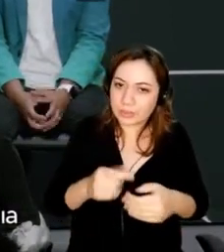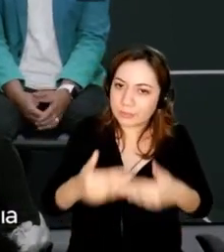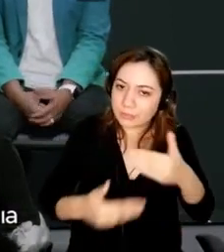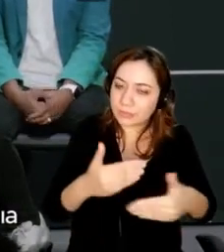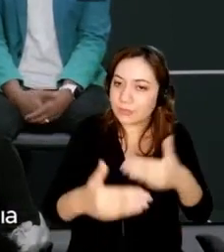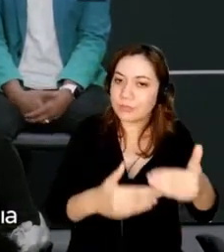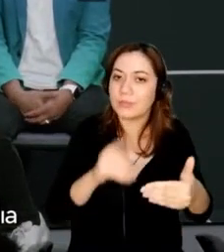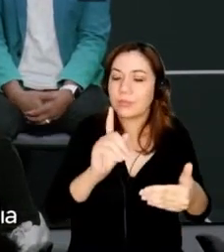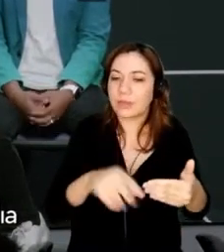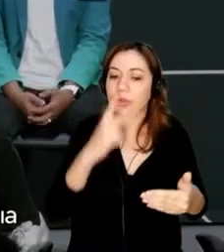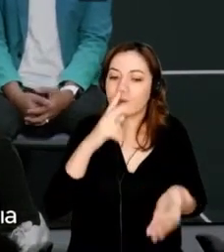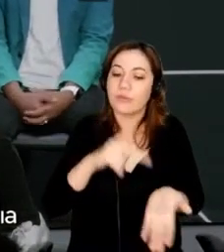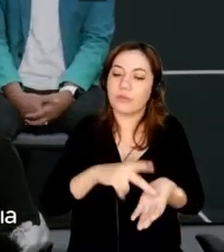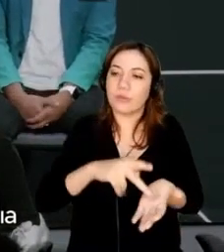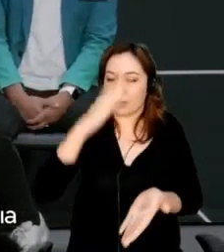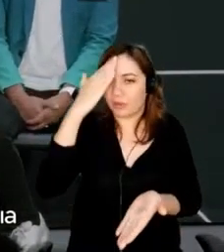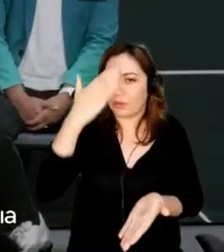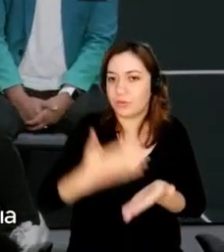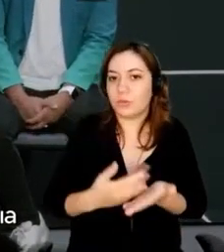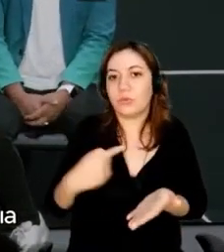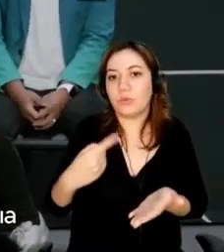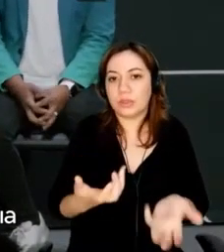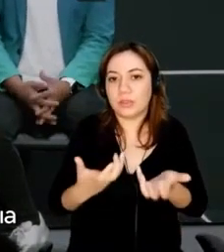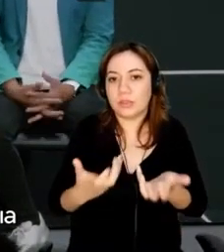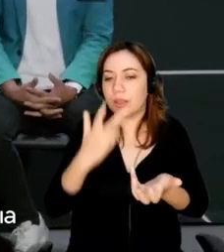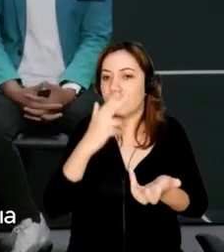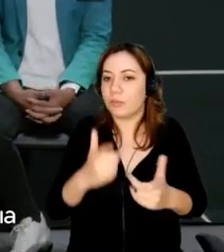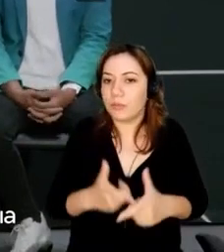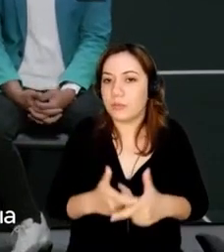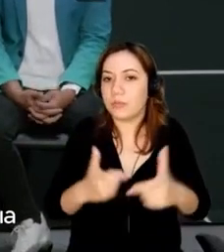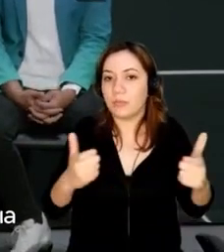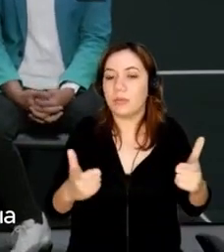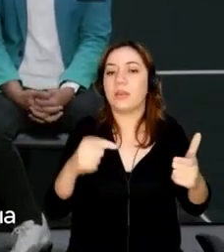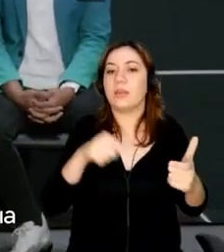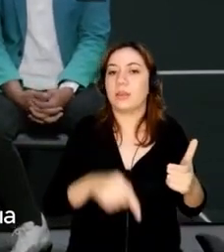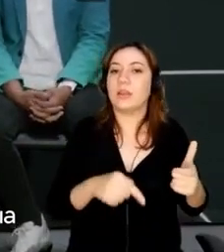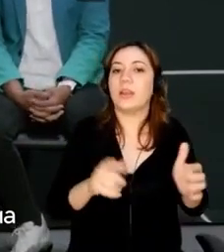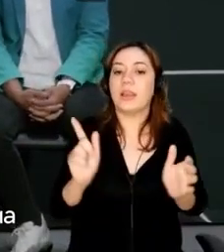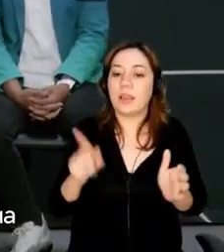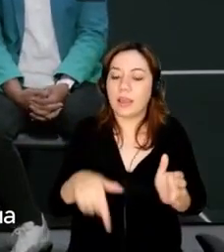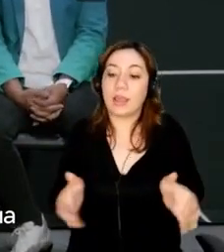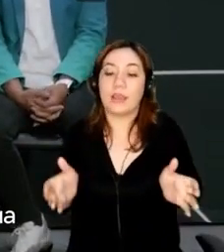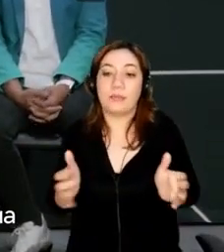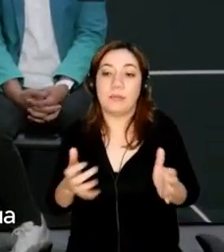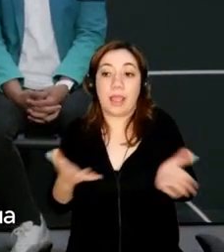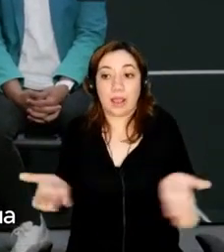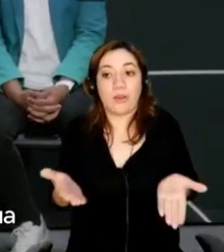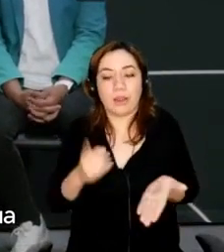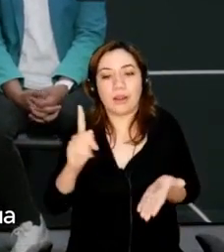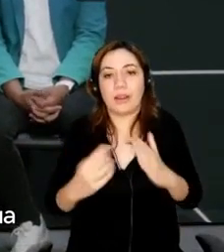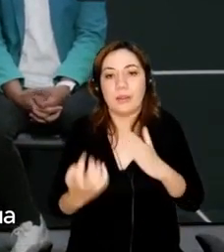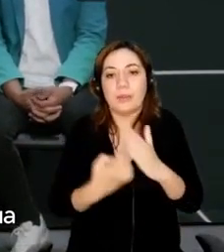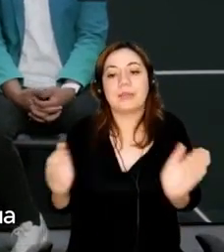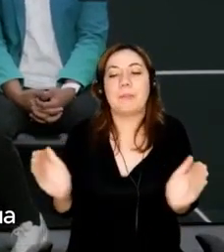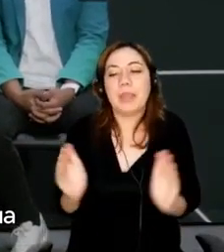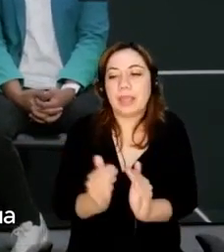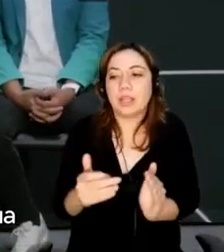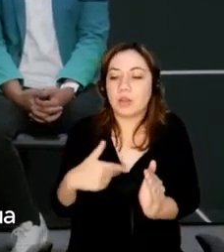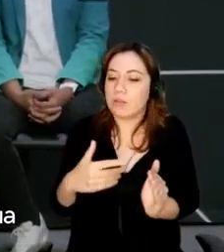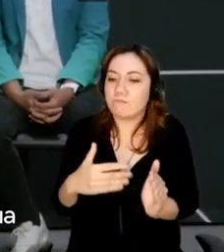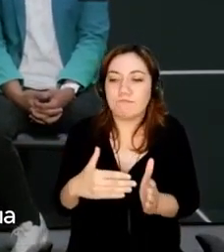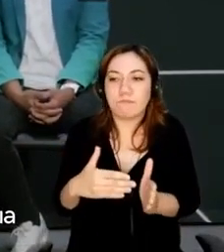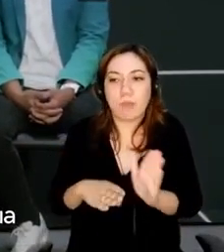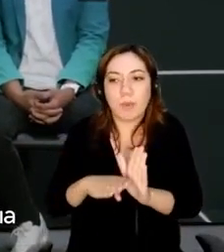that. Again, we want to scale, small company, we're growing very fast. We can't possibly do all the things we need to do